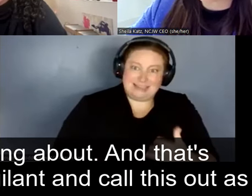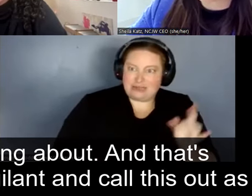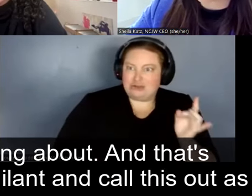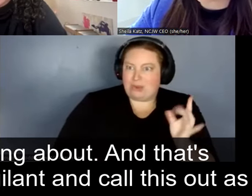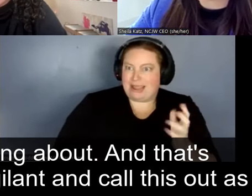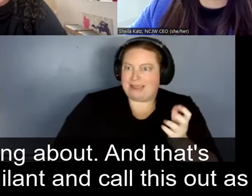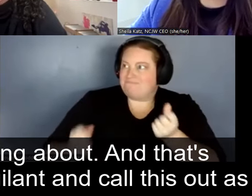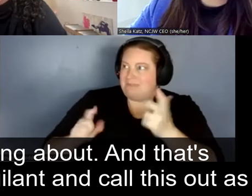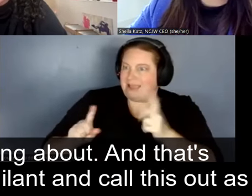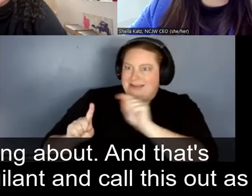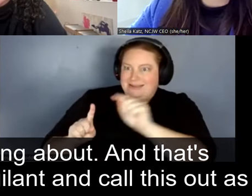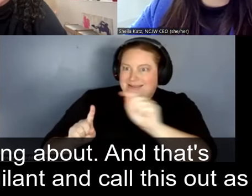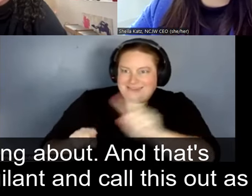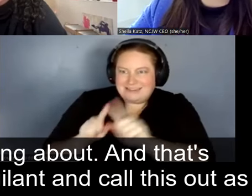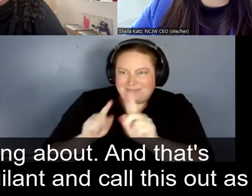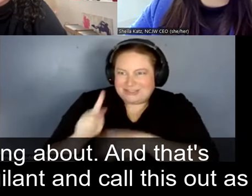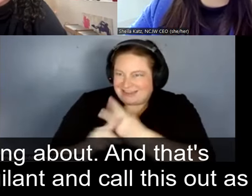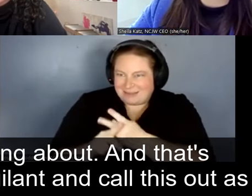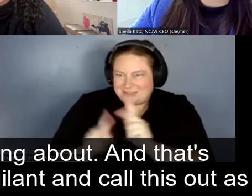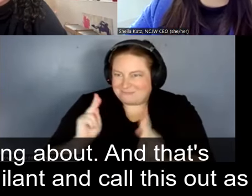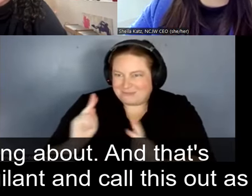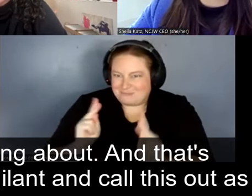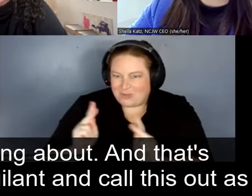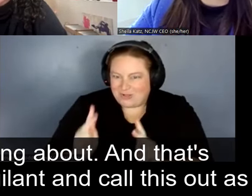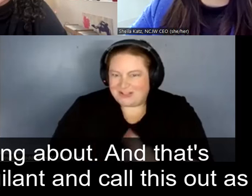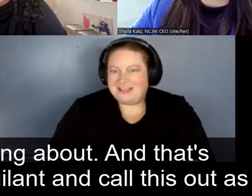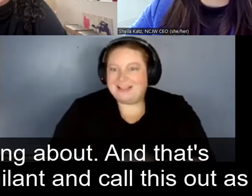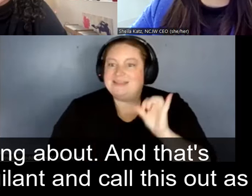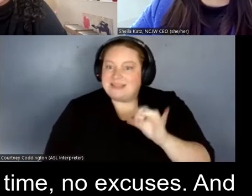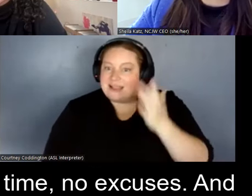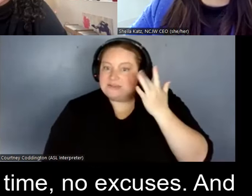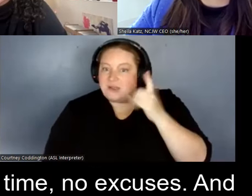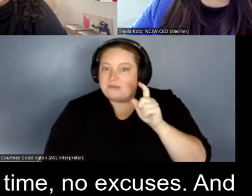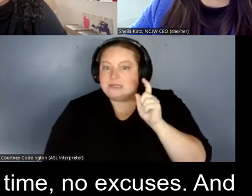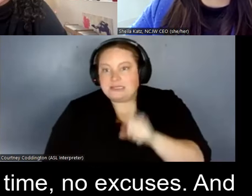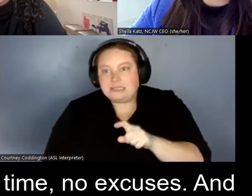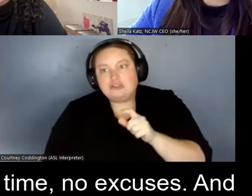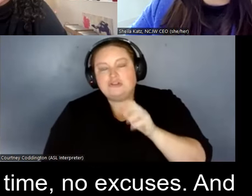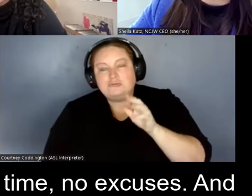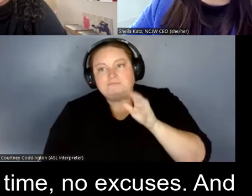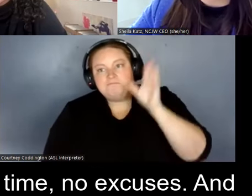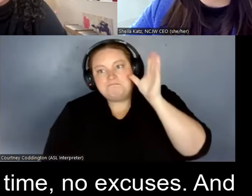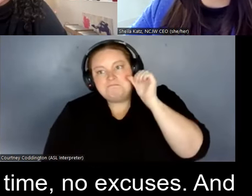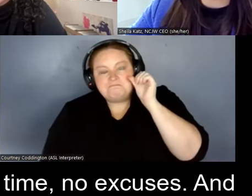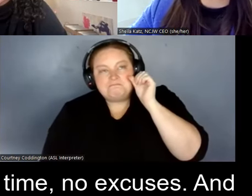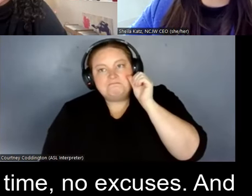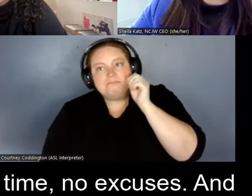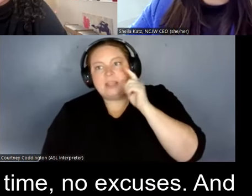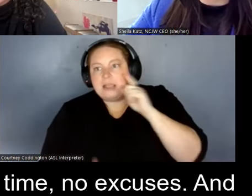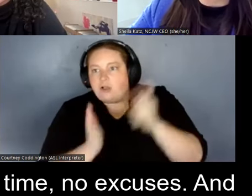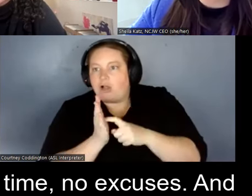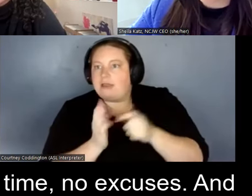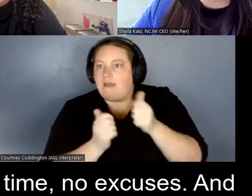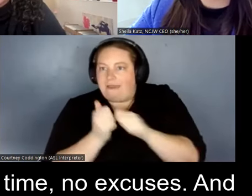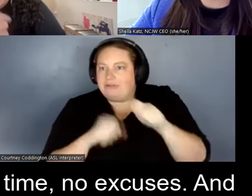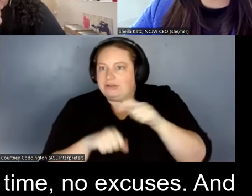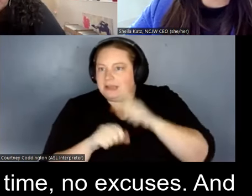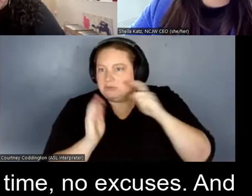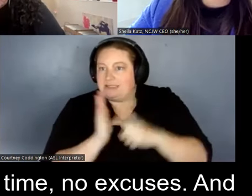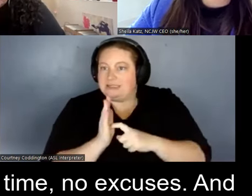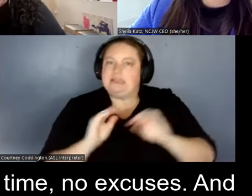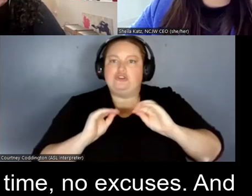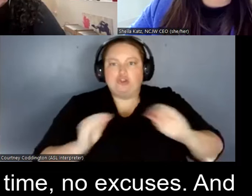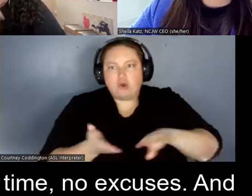was just talking about. And that's why we have to stay vigilant and call this out as we see it every single time. No